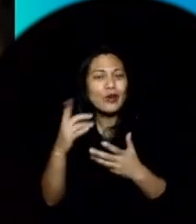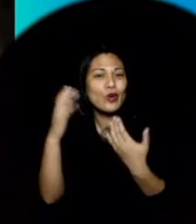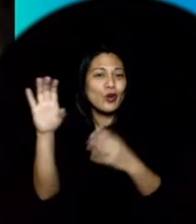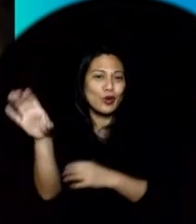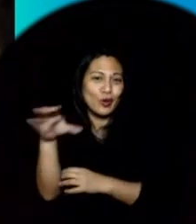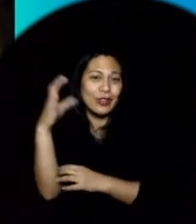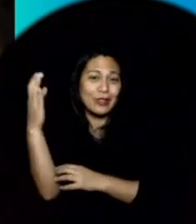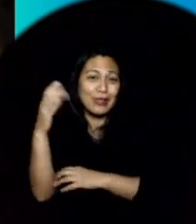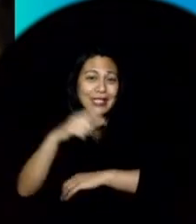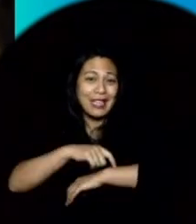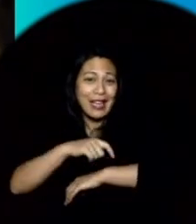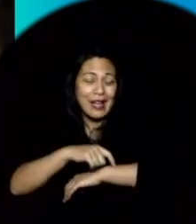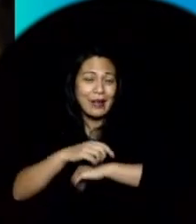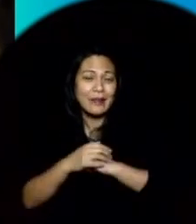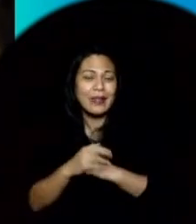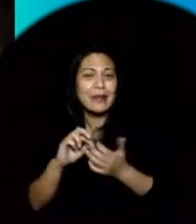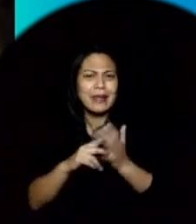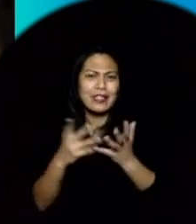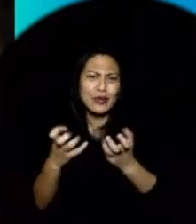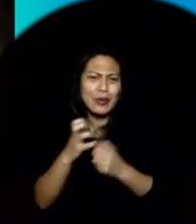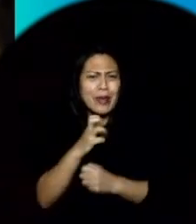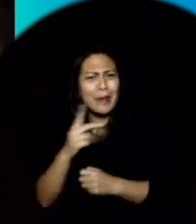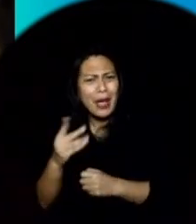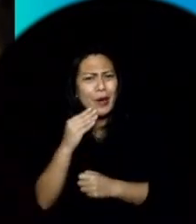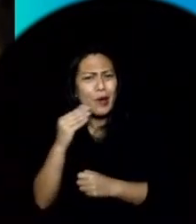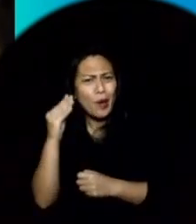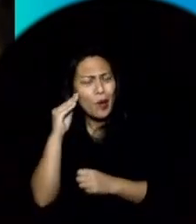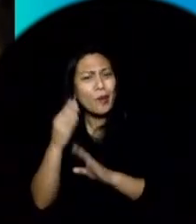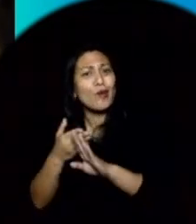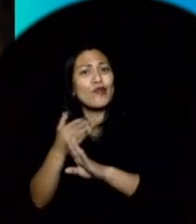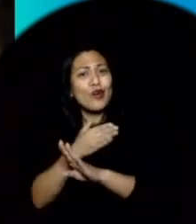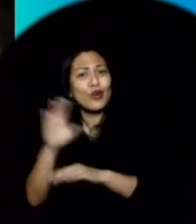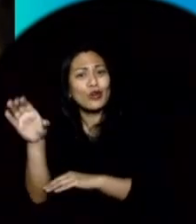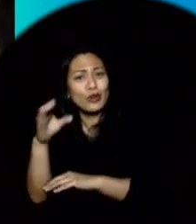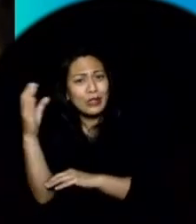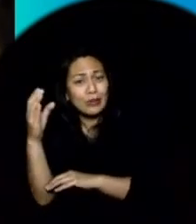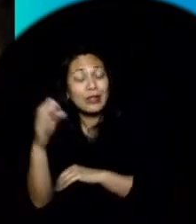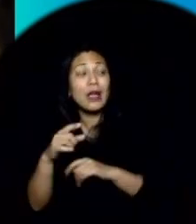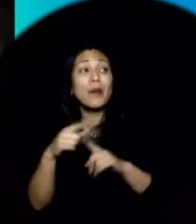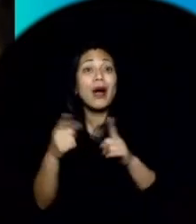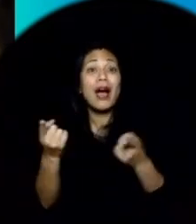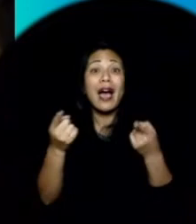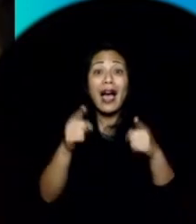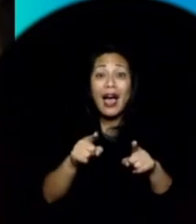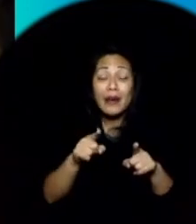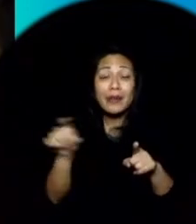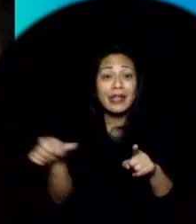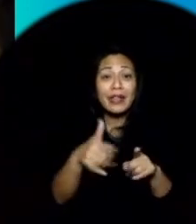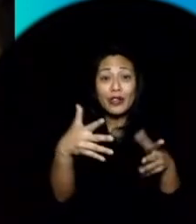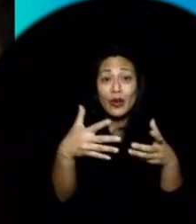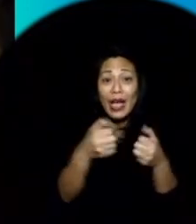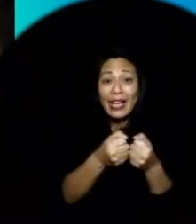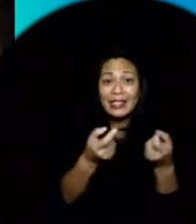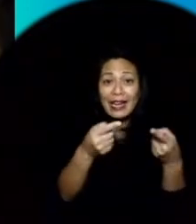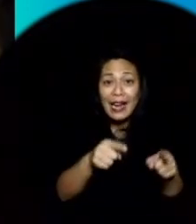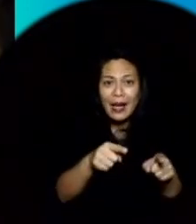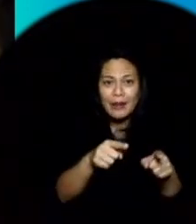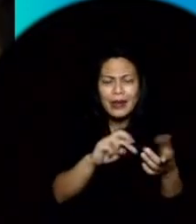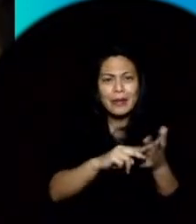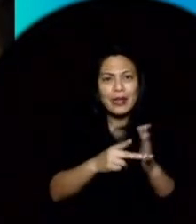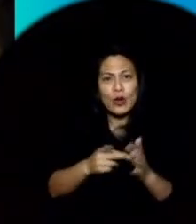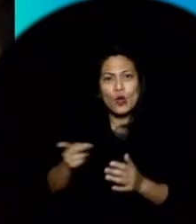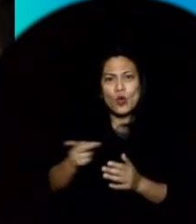home by Christmas. And then another fatal car accident happens, which really pushes her and